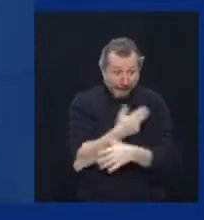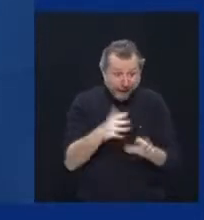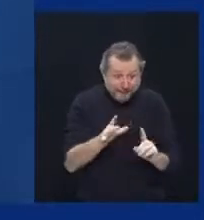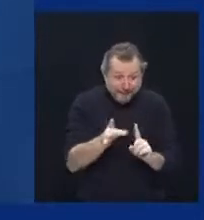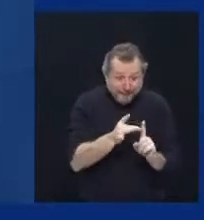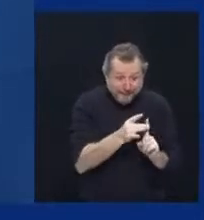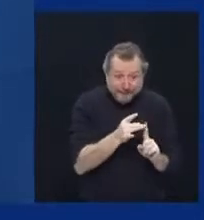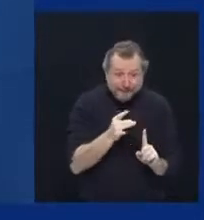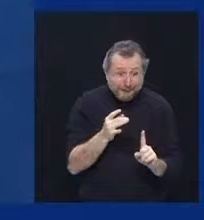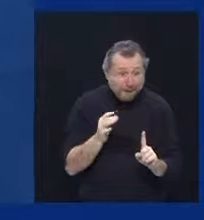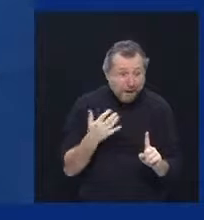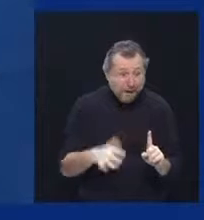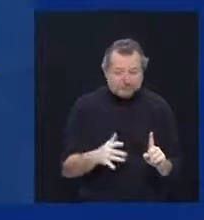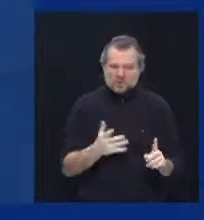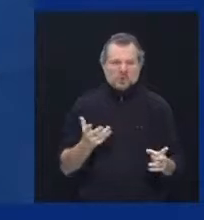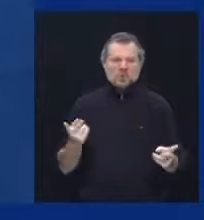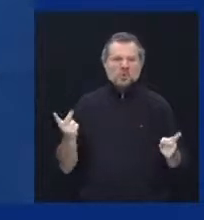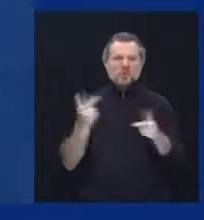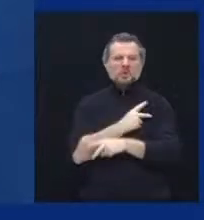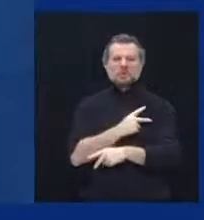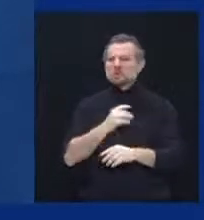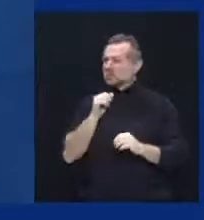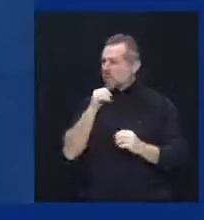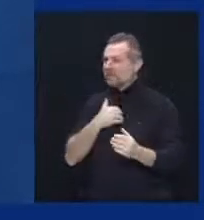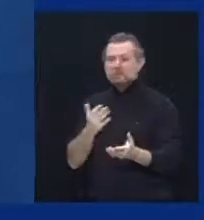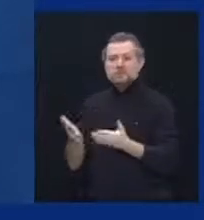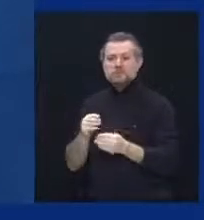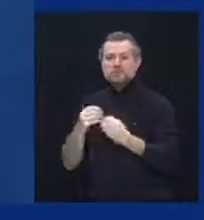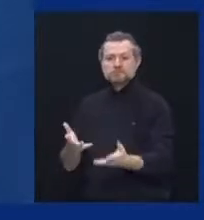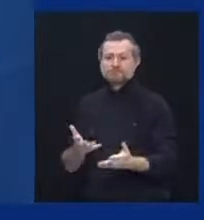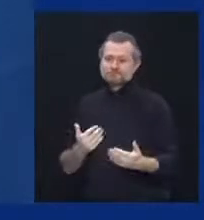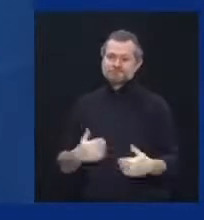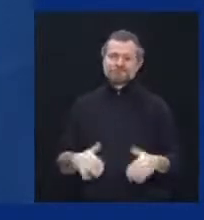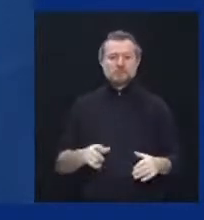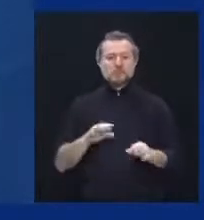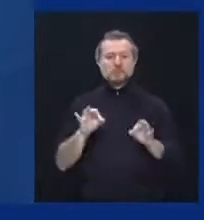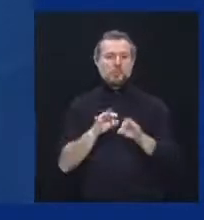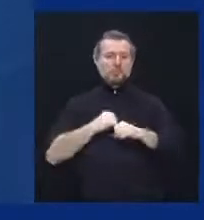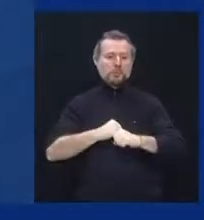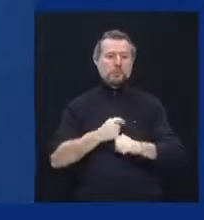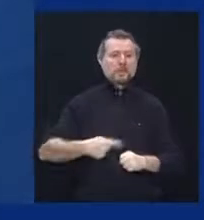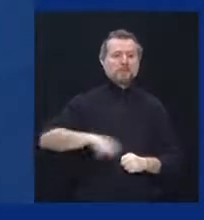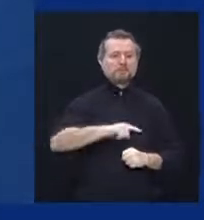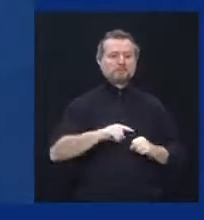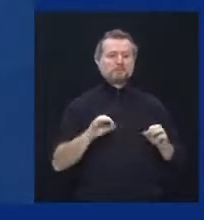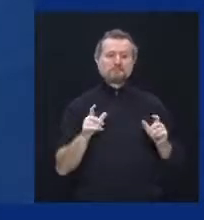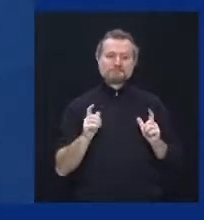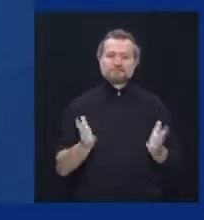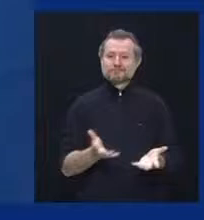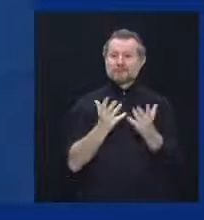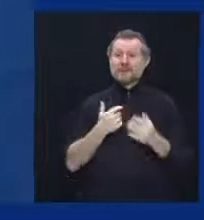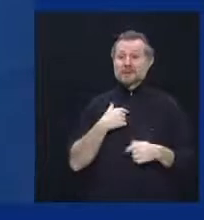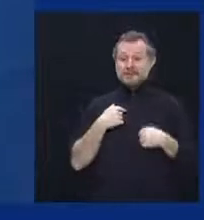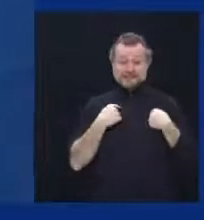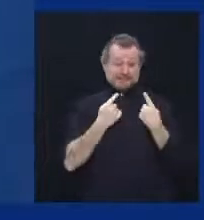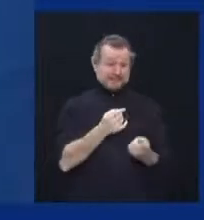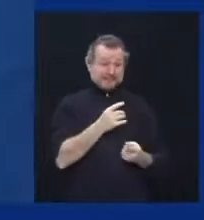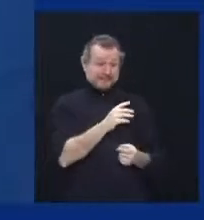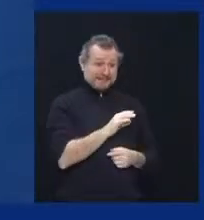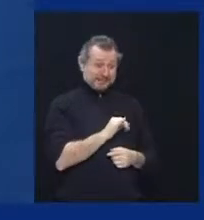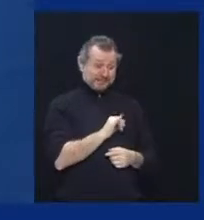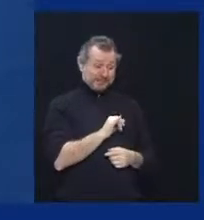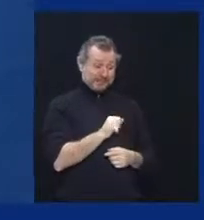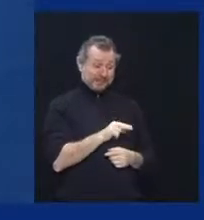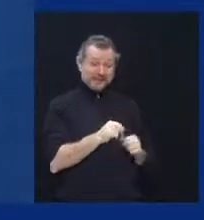they won't get sick. Vaccinate the healthcare workers. We're up to 73%, and that is great news.